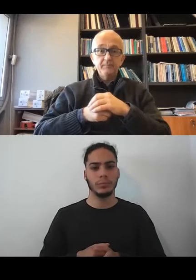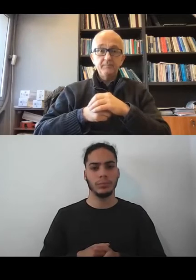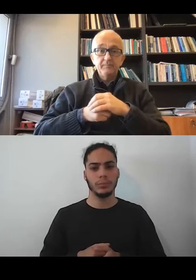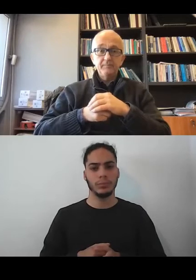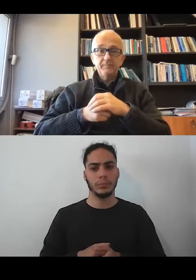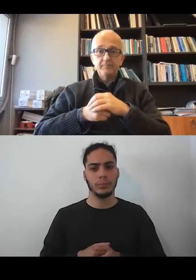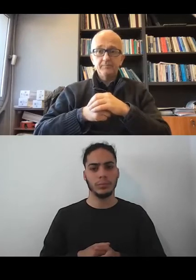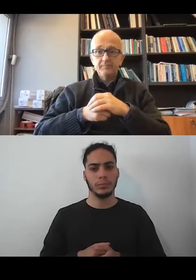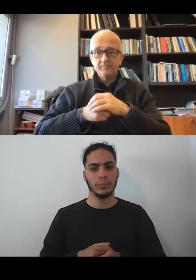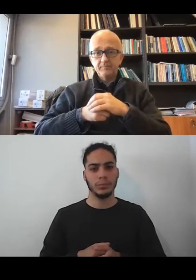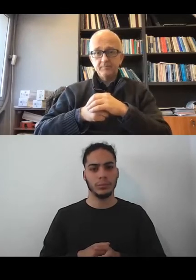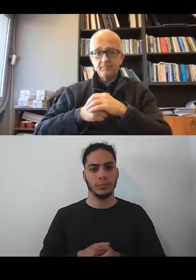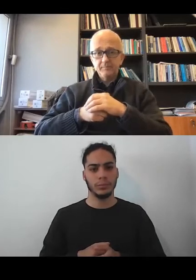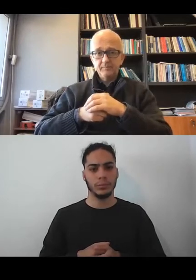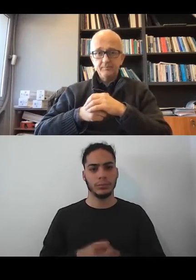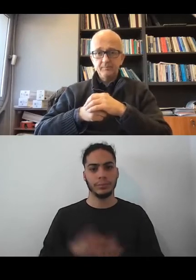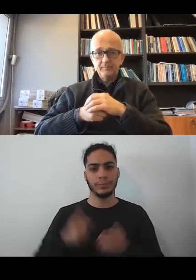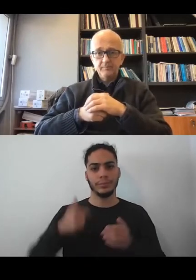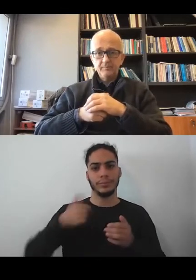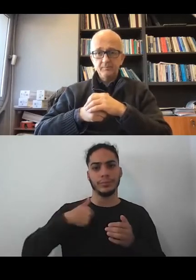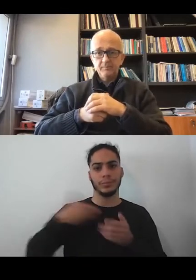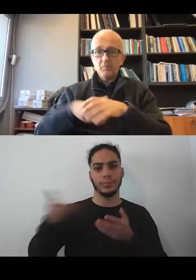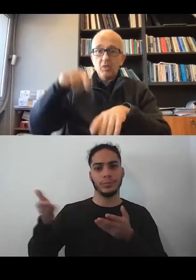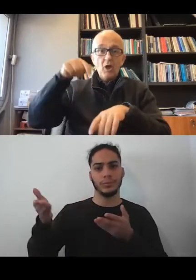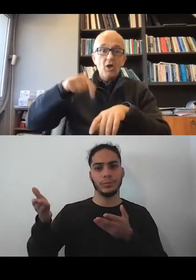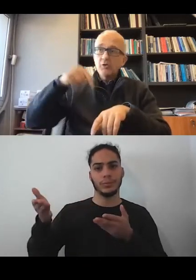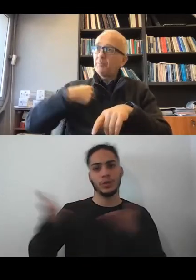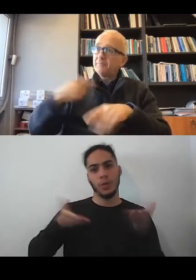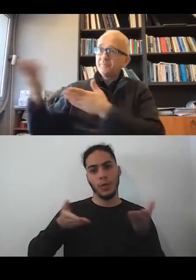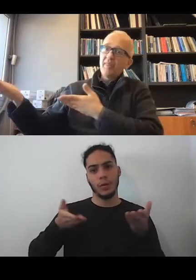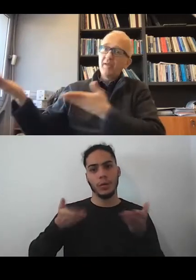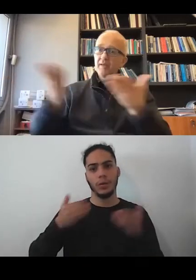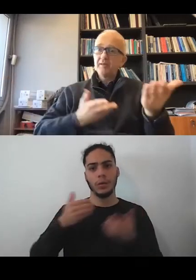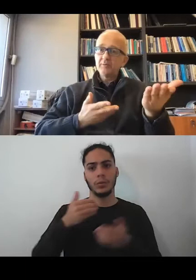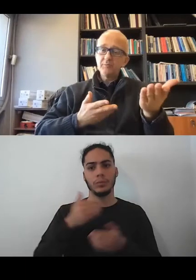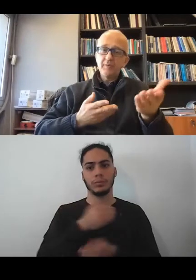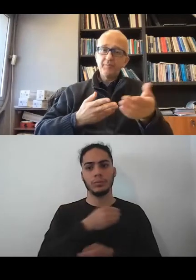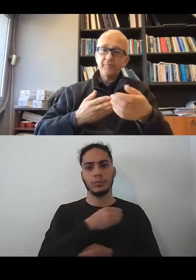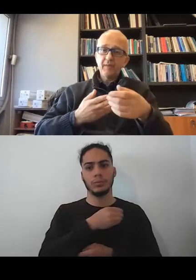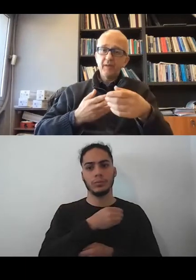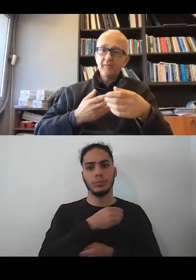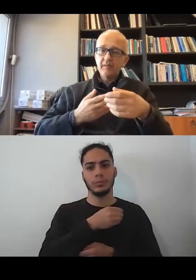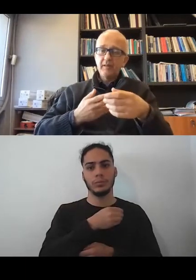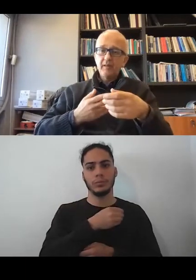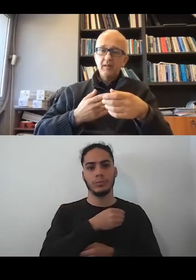Now I will invite Dr. Ben Elsendur